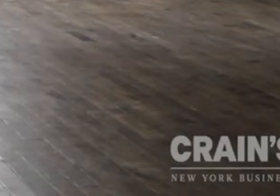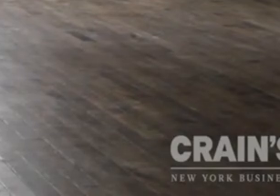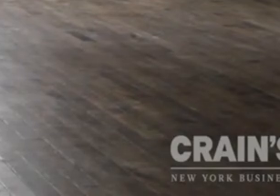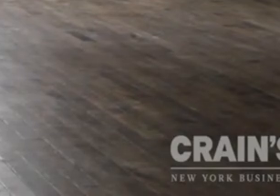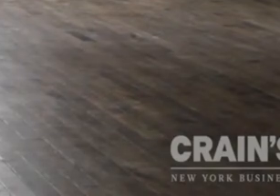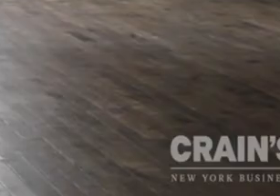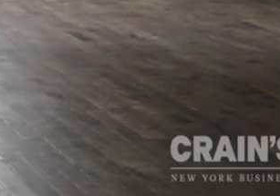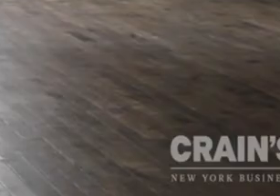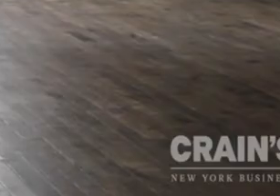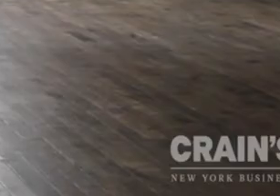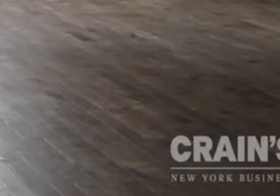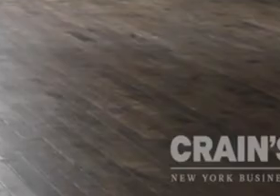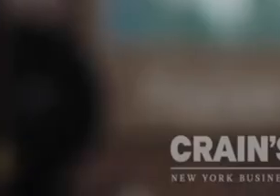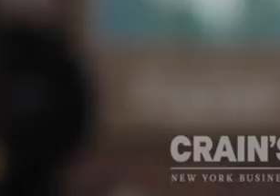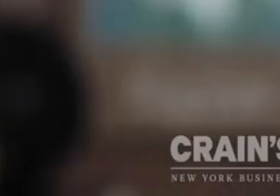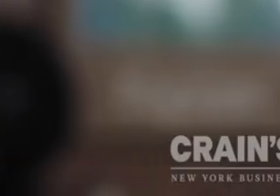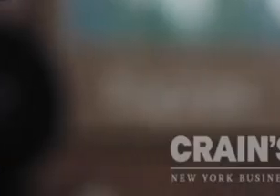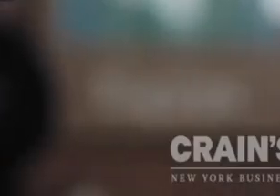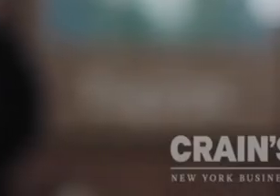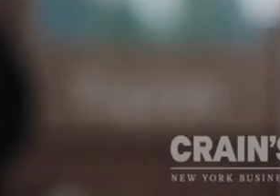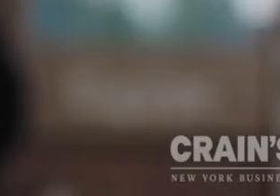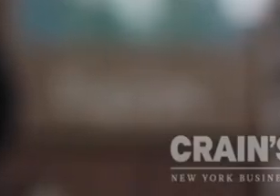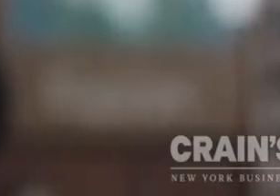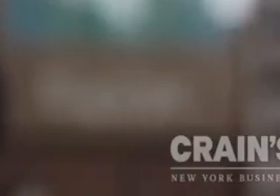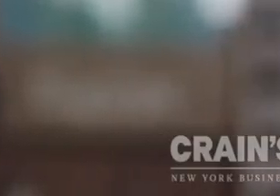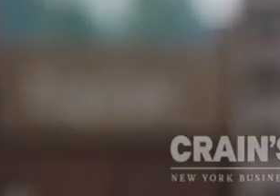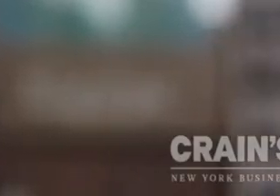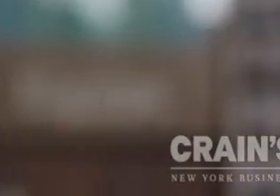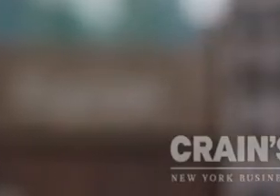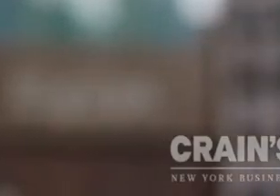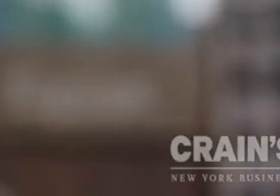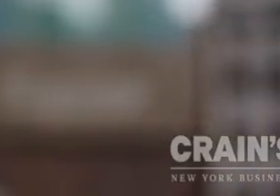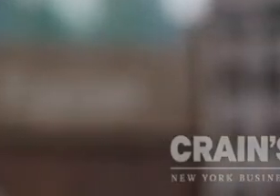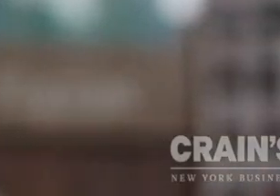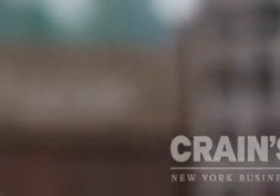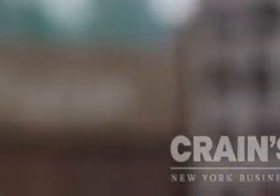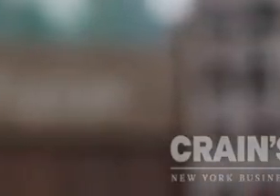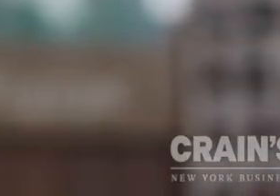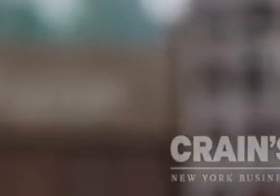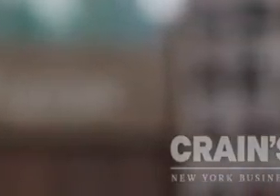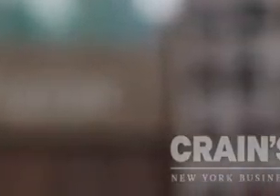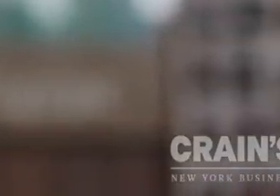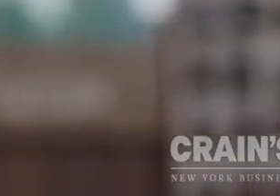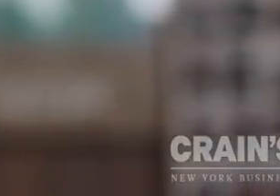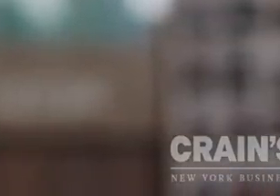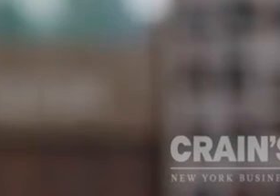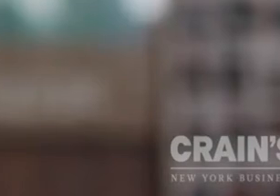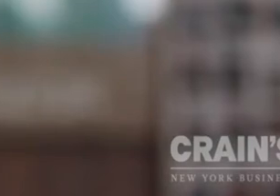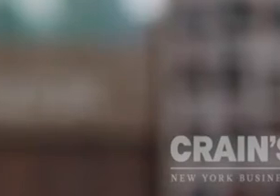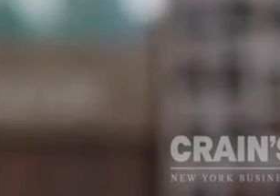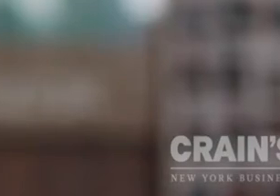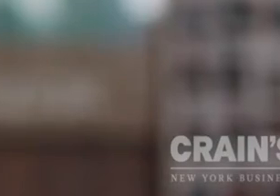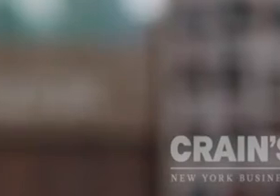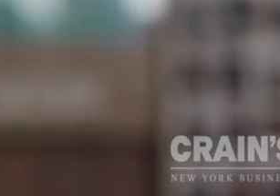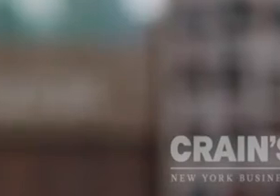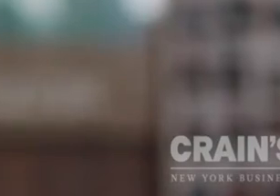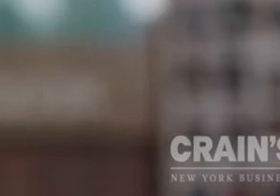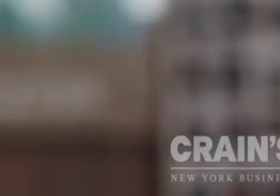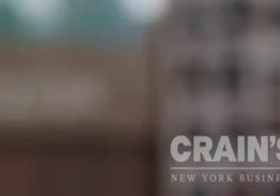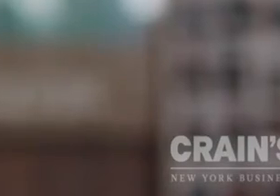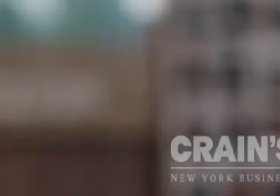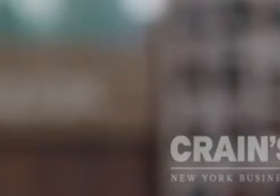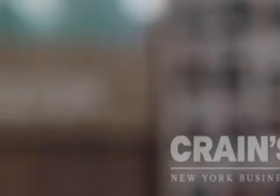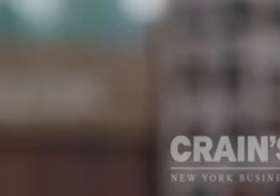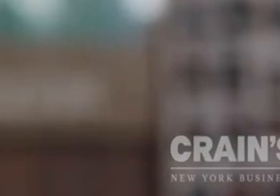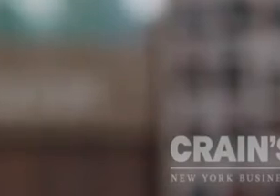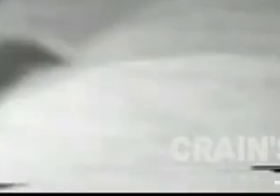But it was, you know, like a little nightclub kind of a dance. I wanted to build a following,